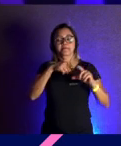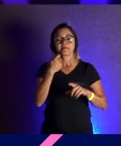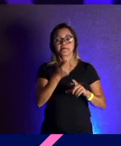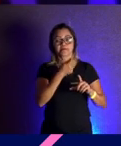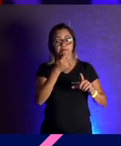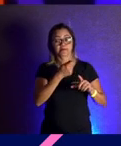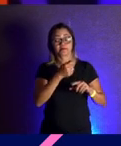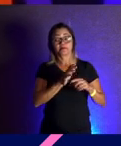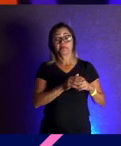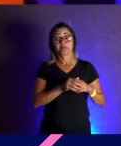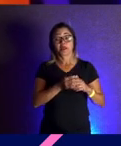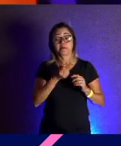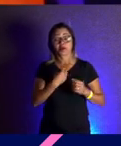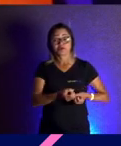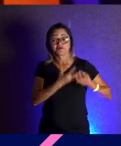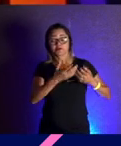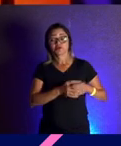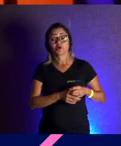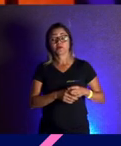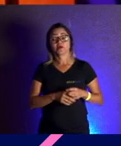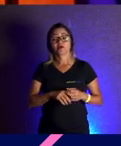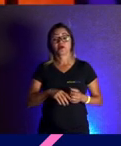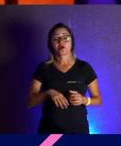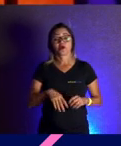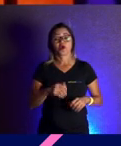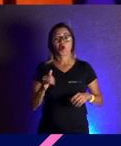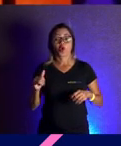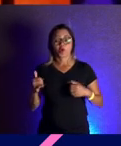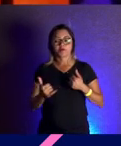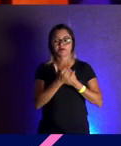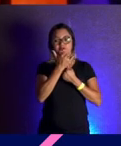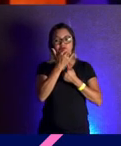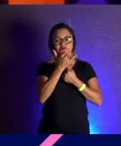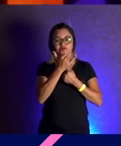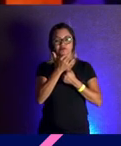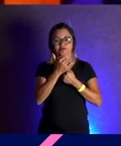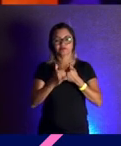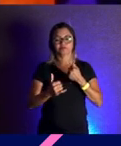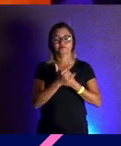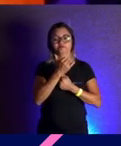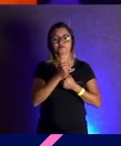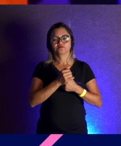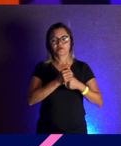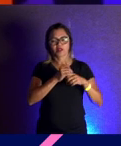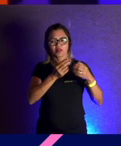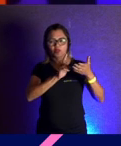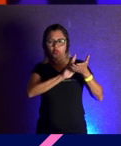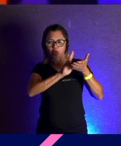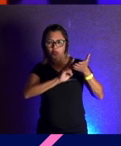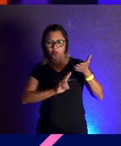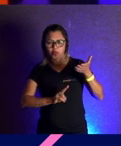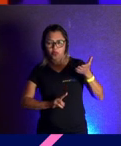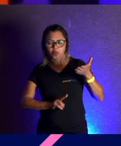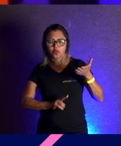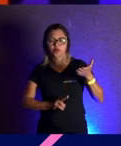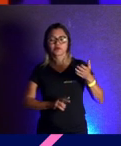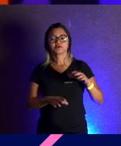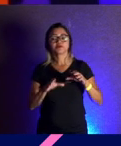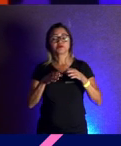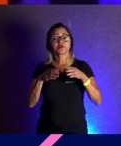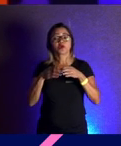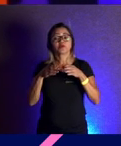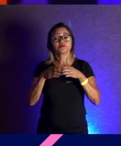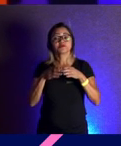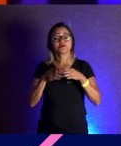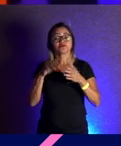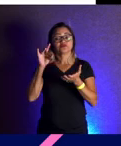set provided by the two connecting and two connecting cultures, a list of victims of homicides. So we have three data sets. We combine